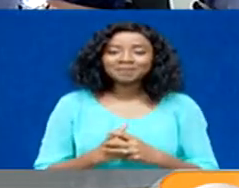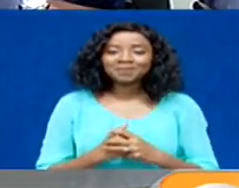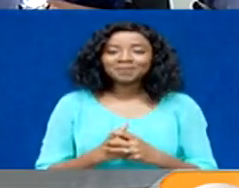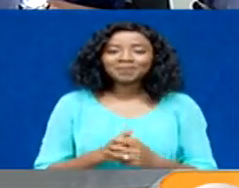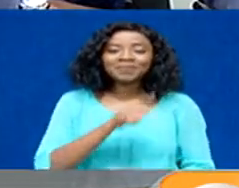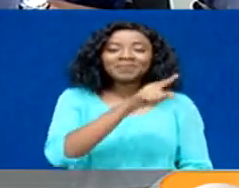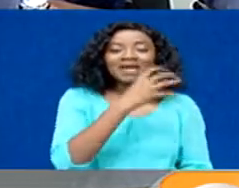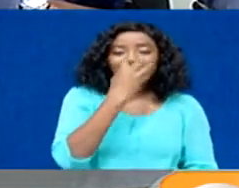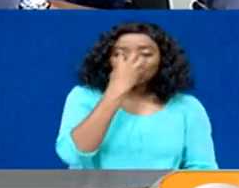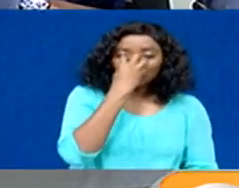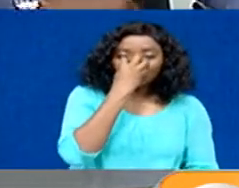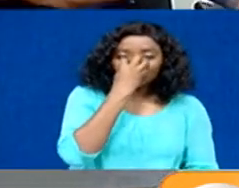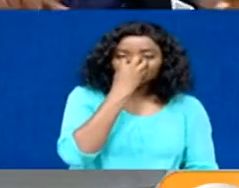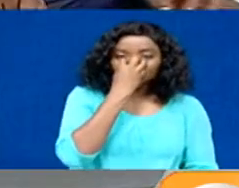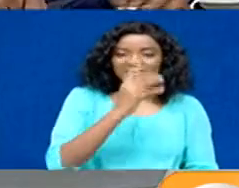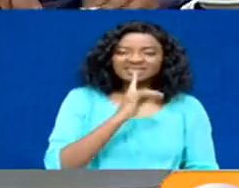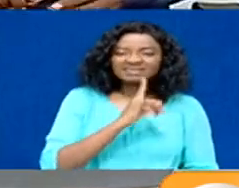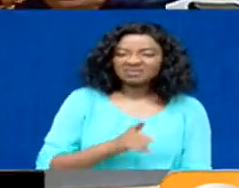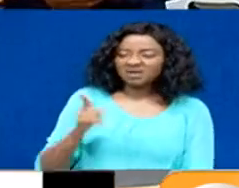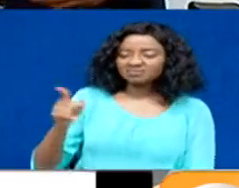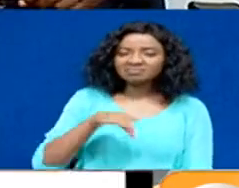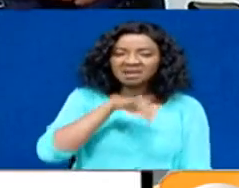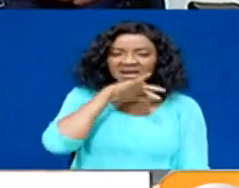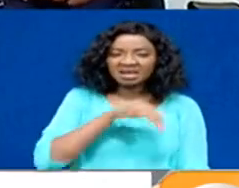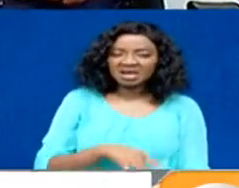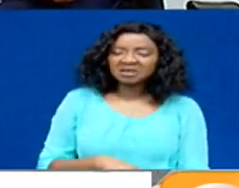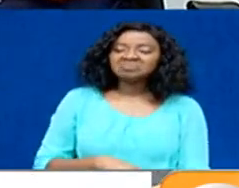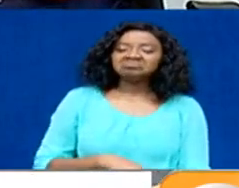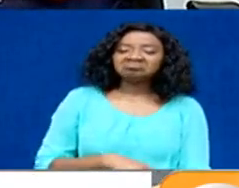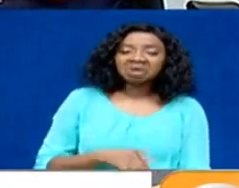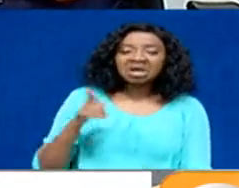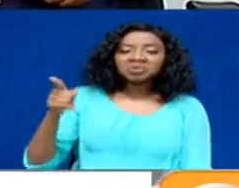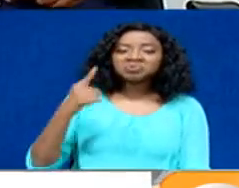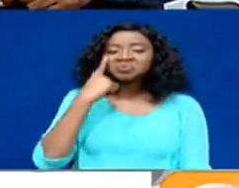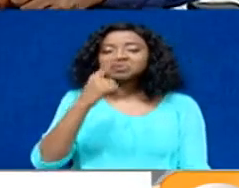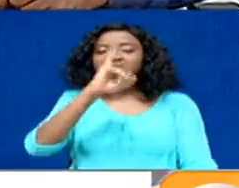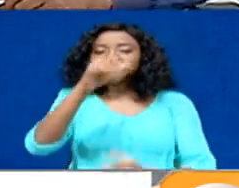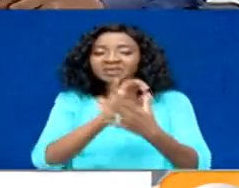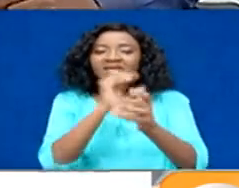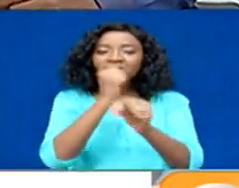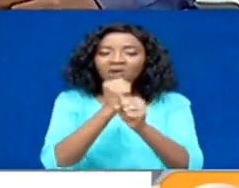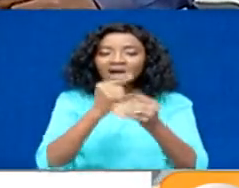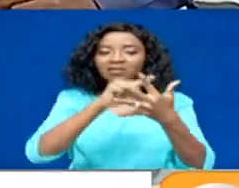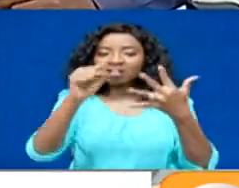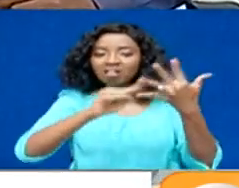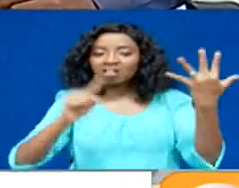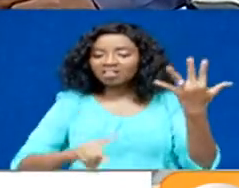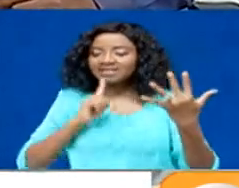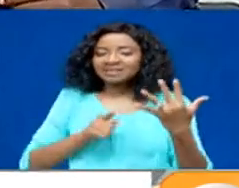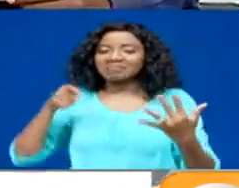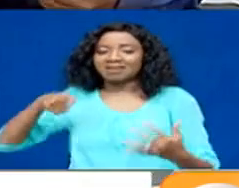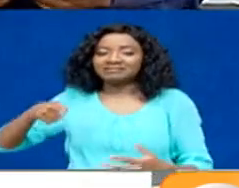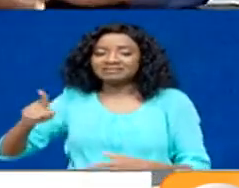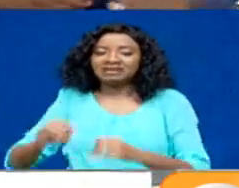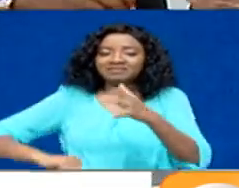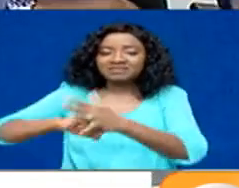Deputy President William Ruto is now accusing ODM leader Raila Odinga of using the Jubilee administration's projects to campaign for his presidential bid. Well,